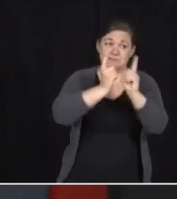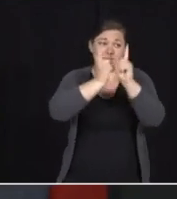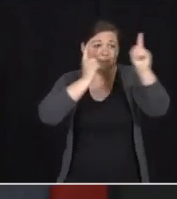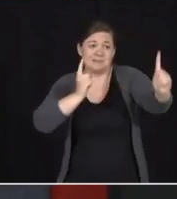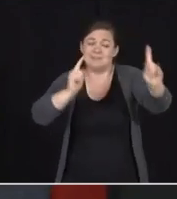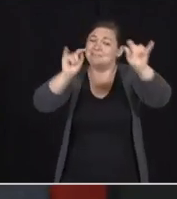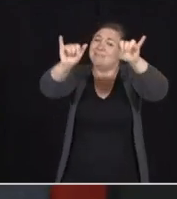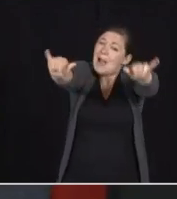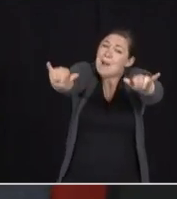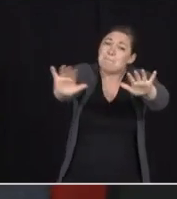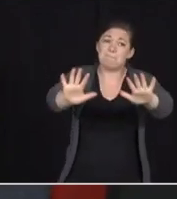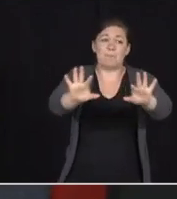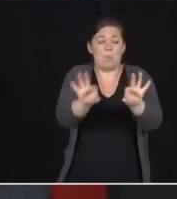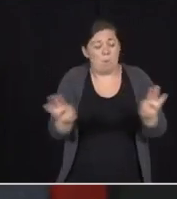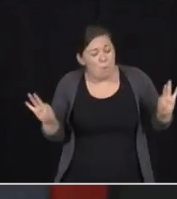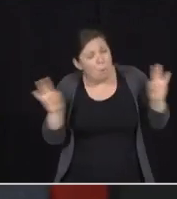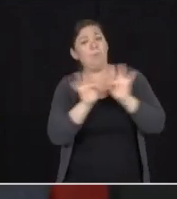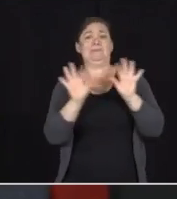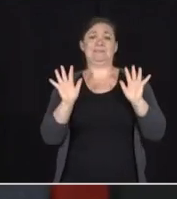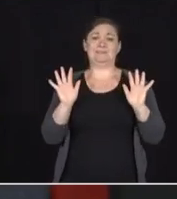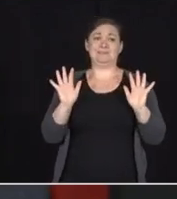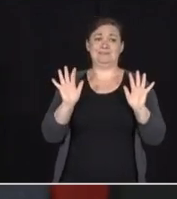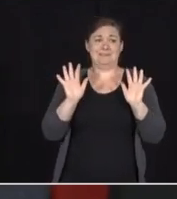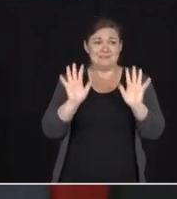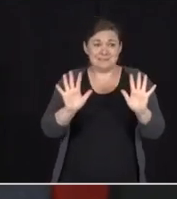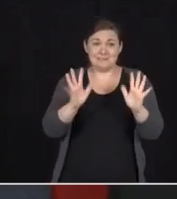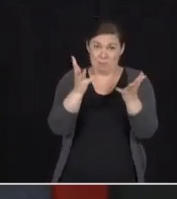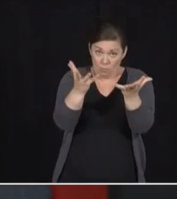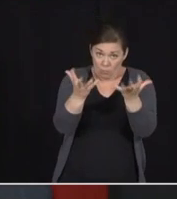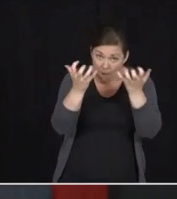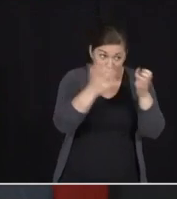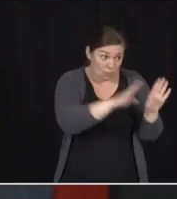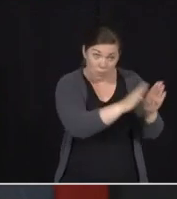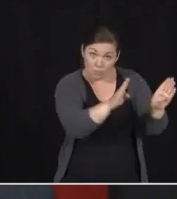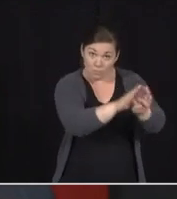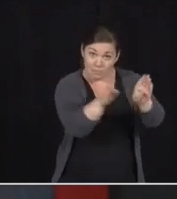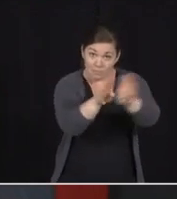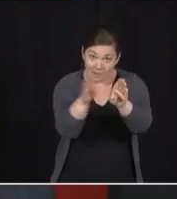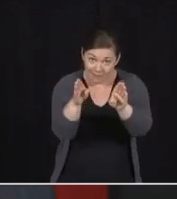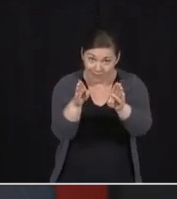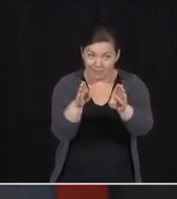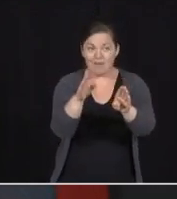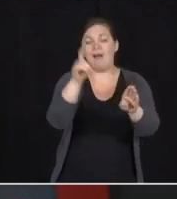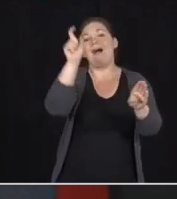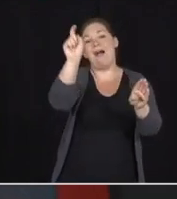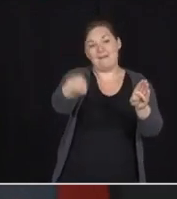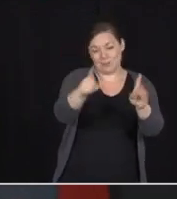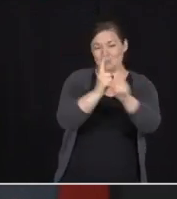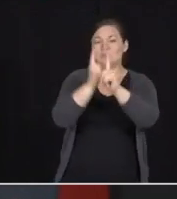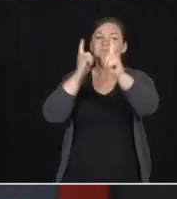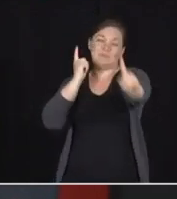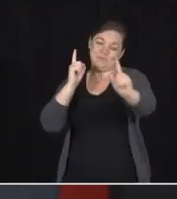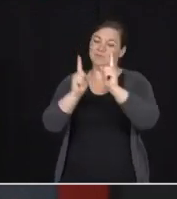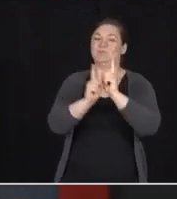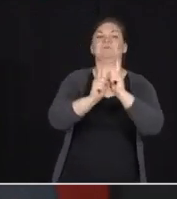for us to be able to move our economy forward and to be able to move things open more socially and with friends